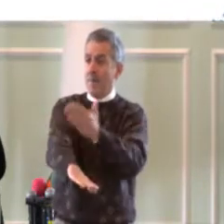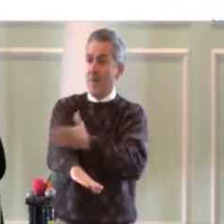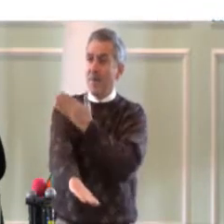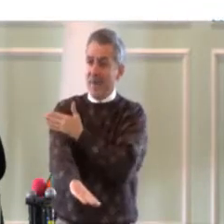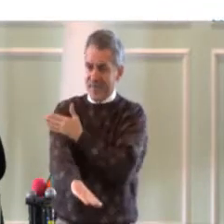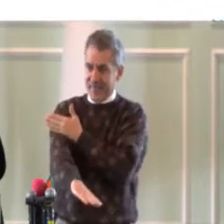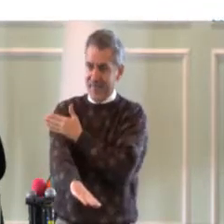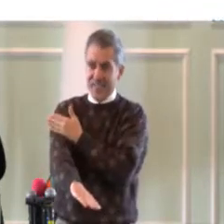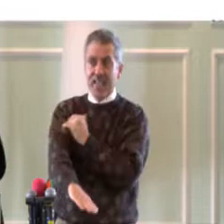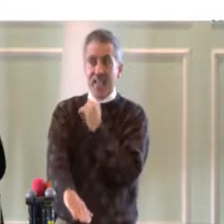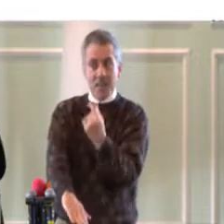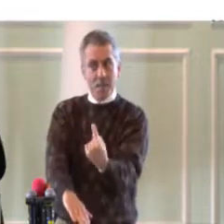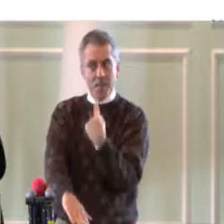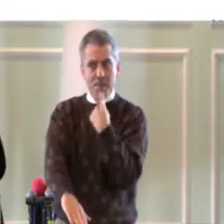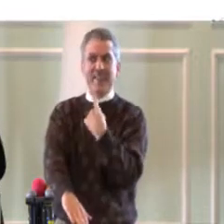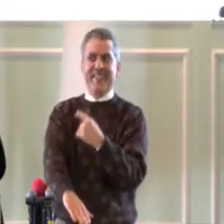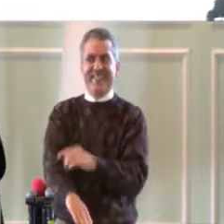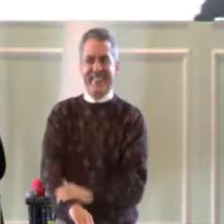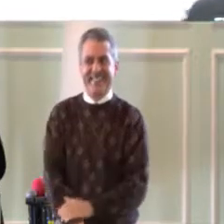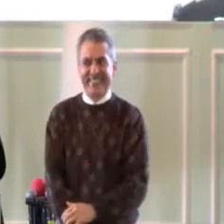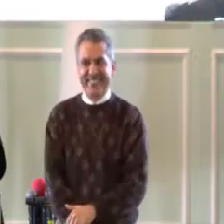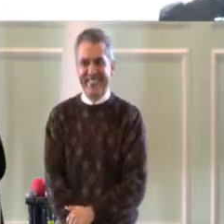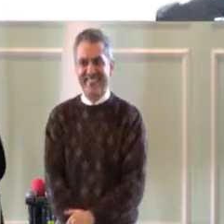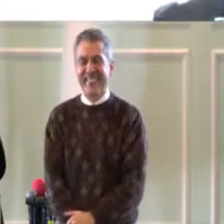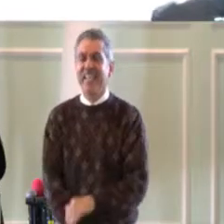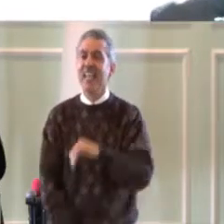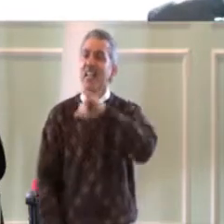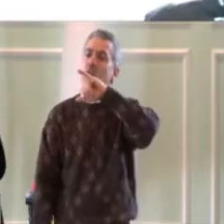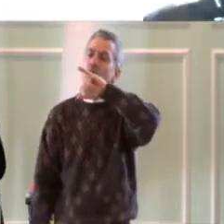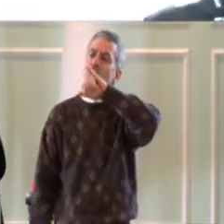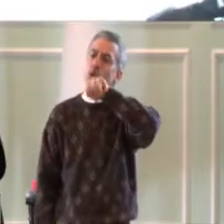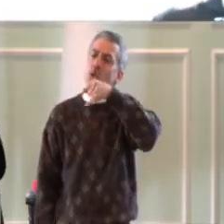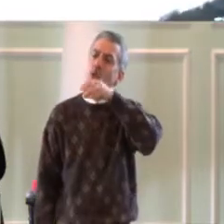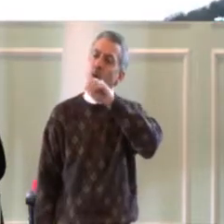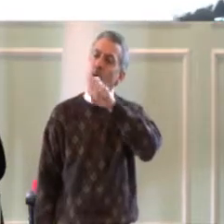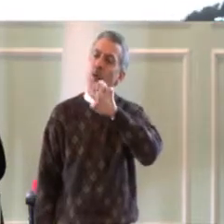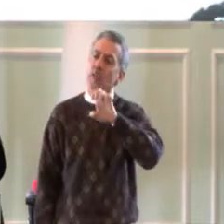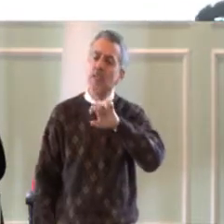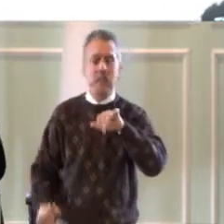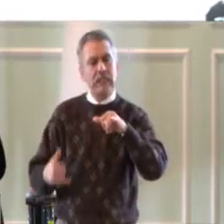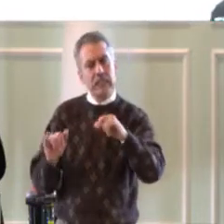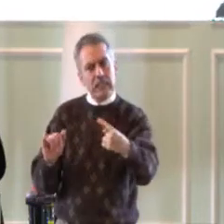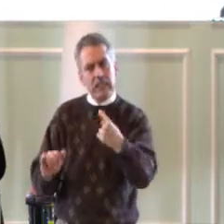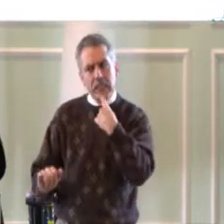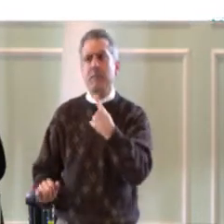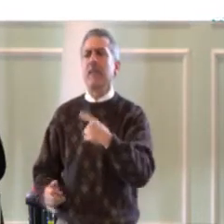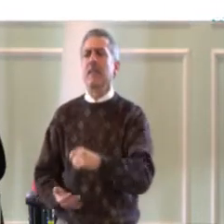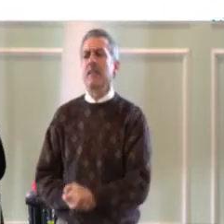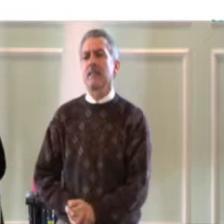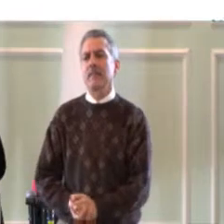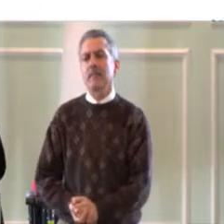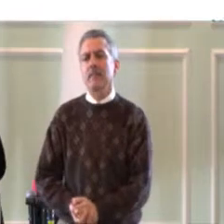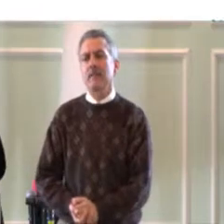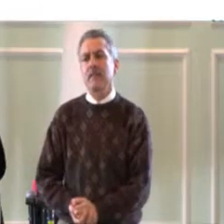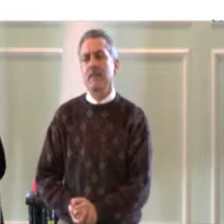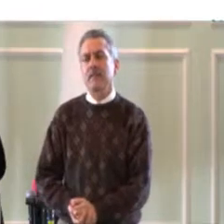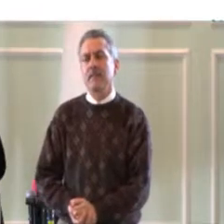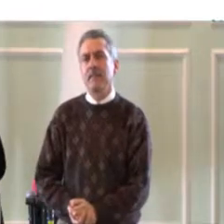Job could have chosen to remain bitter, but God wanted him to get better and not